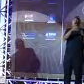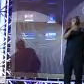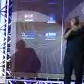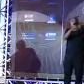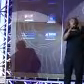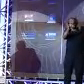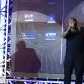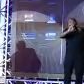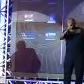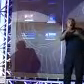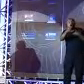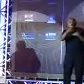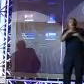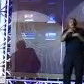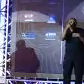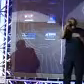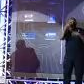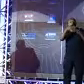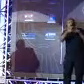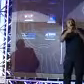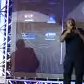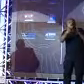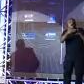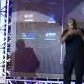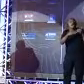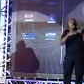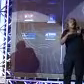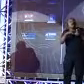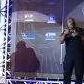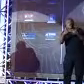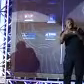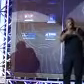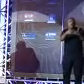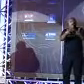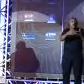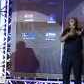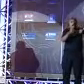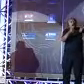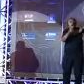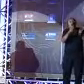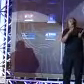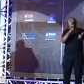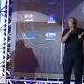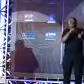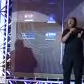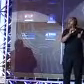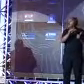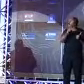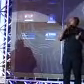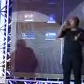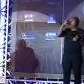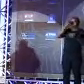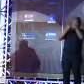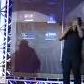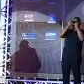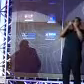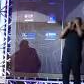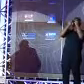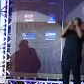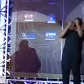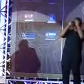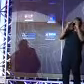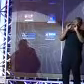capable of guiding a nation towards its emancipation, but to supply the system with